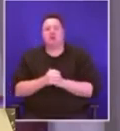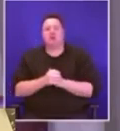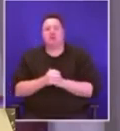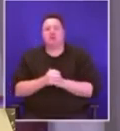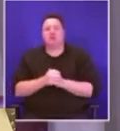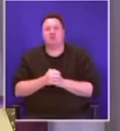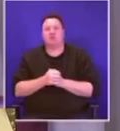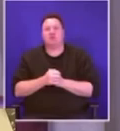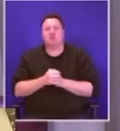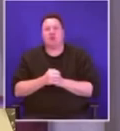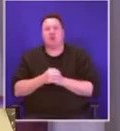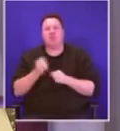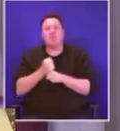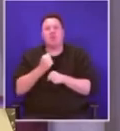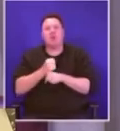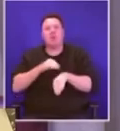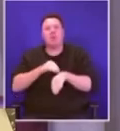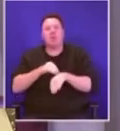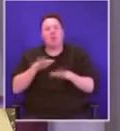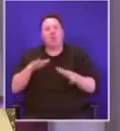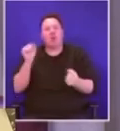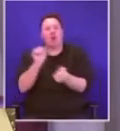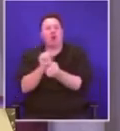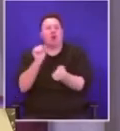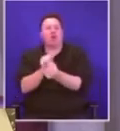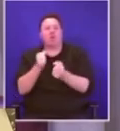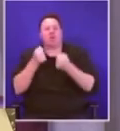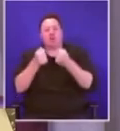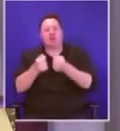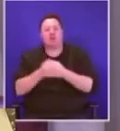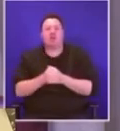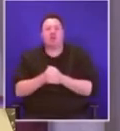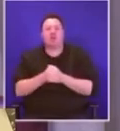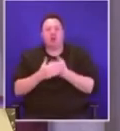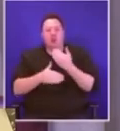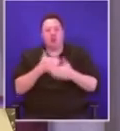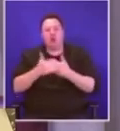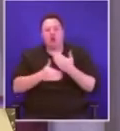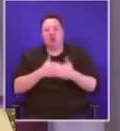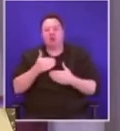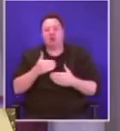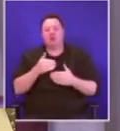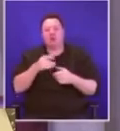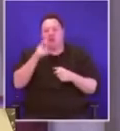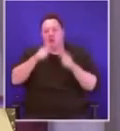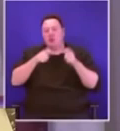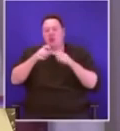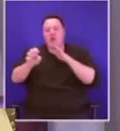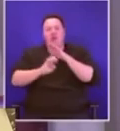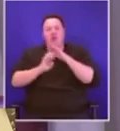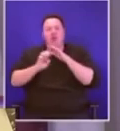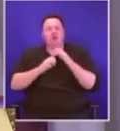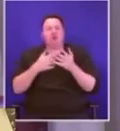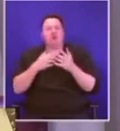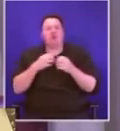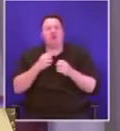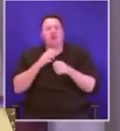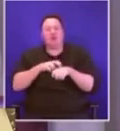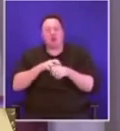prisoners in the correctional facilities to process immigrants that need to be released for deportation.